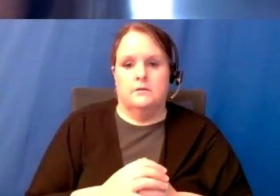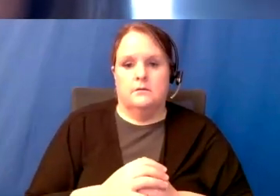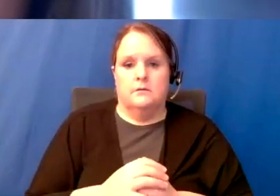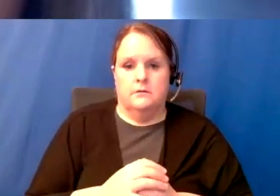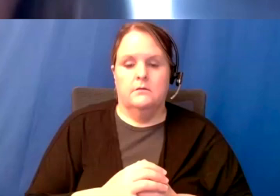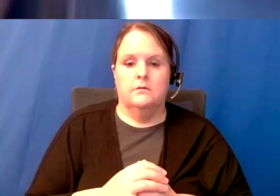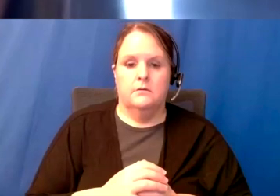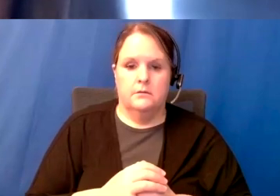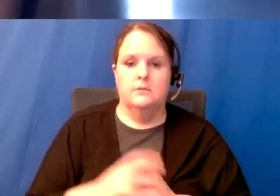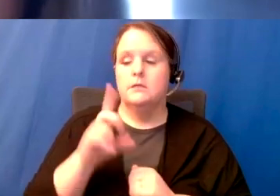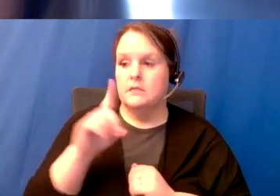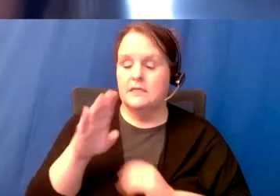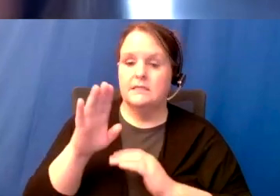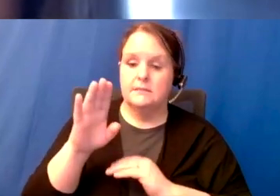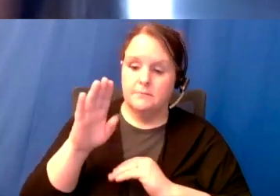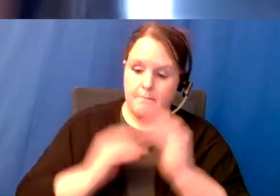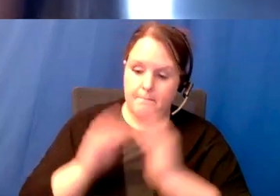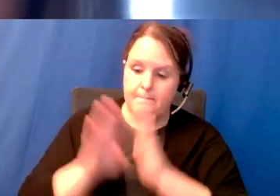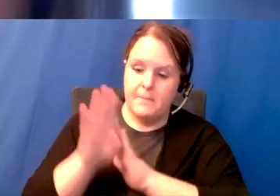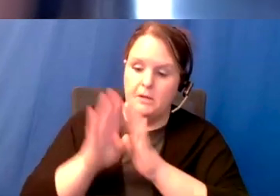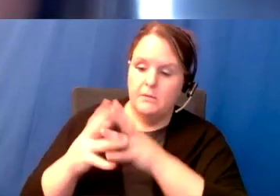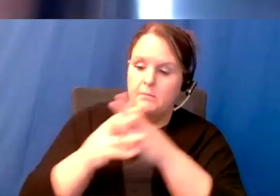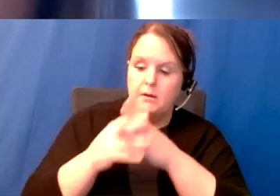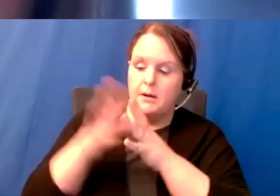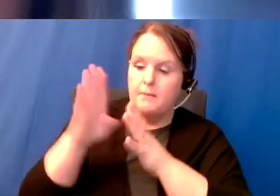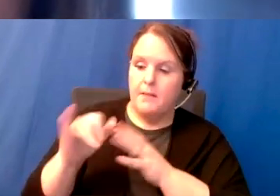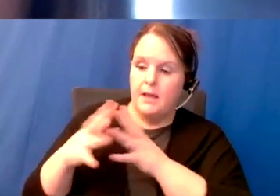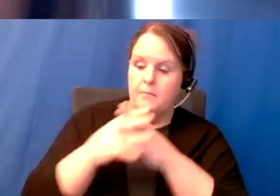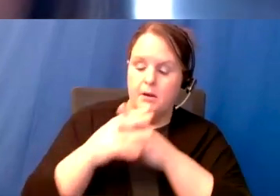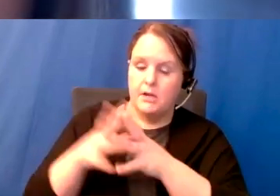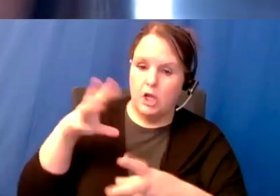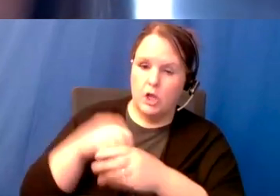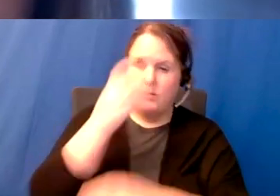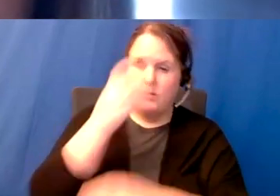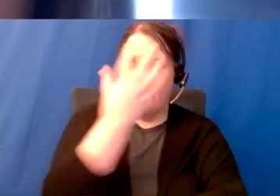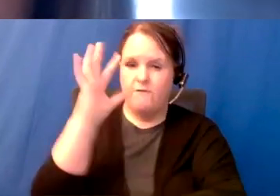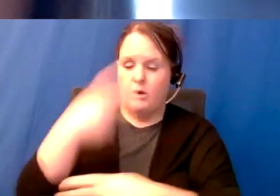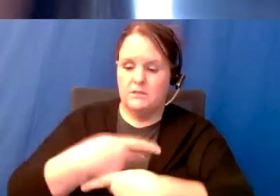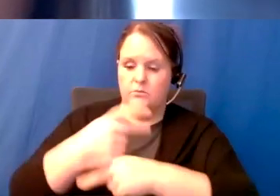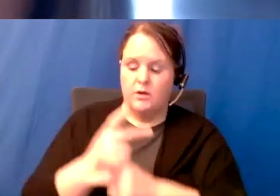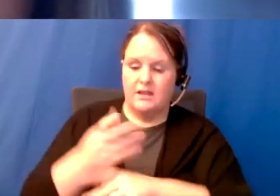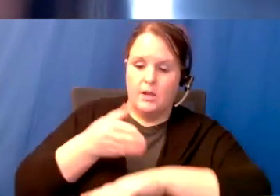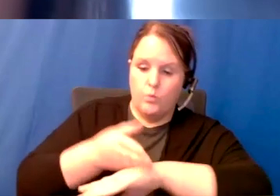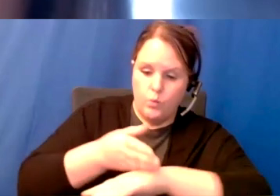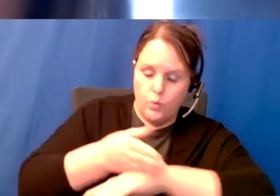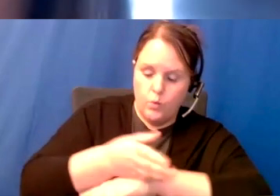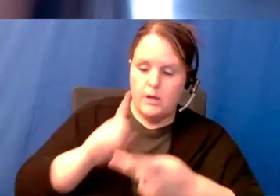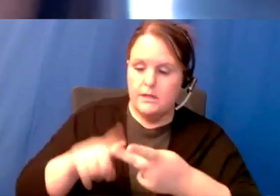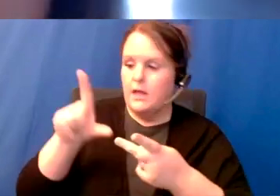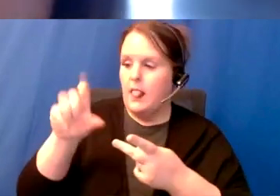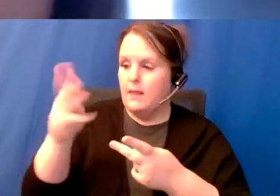Does Build America, Buy America include forest products such as wood, lumber, or composite wood